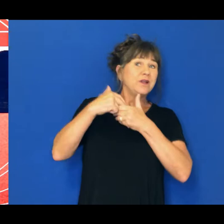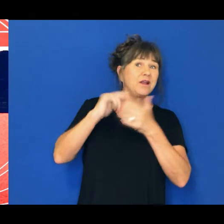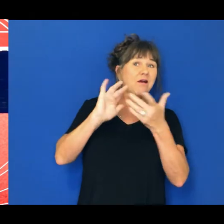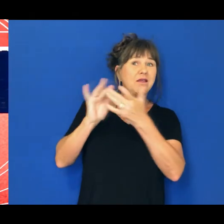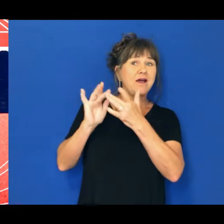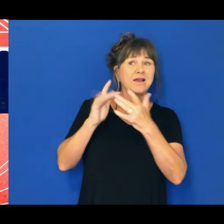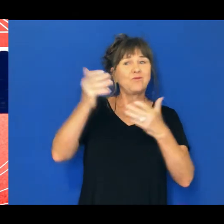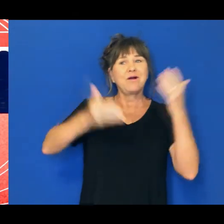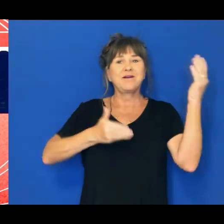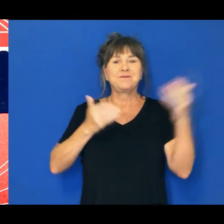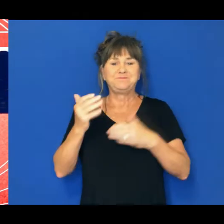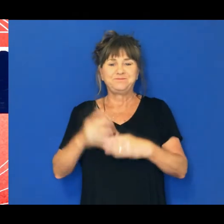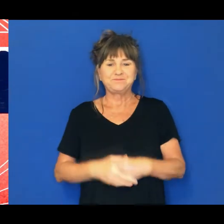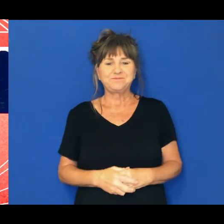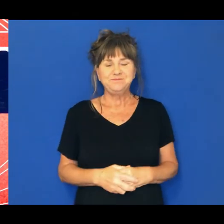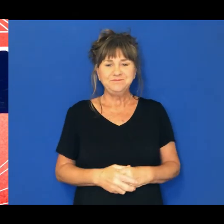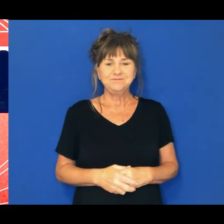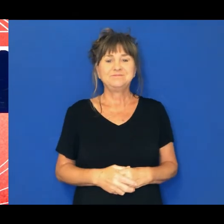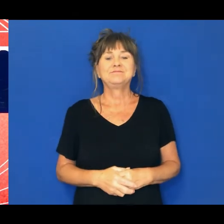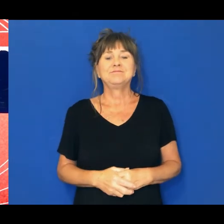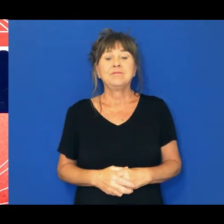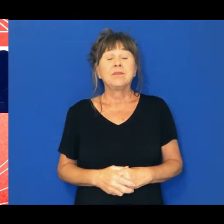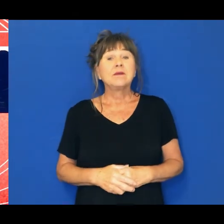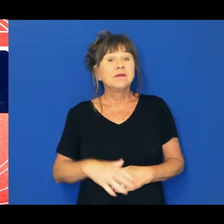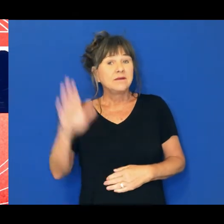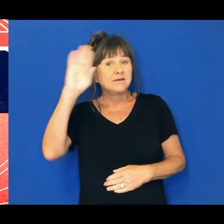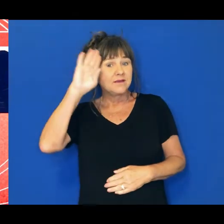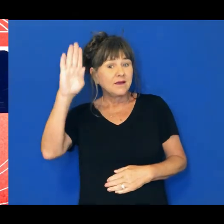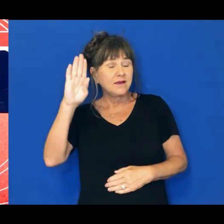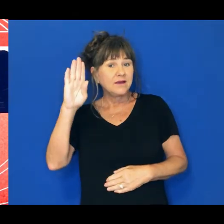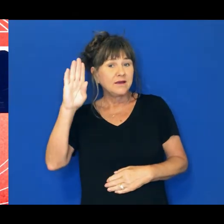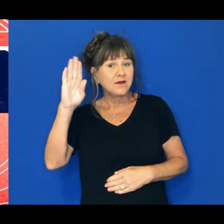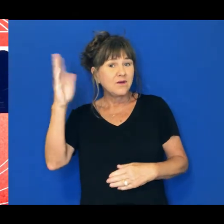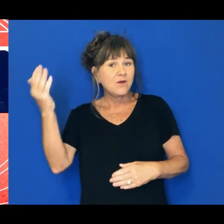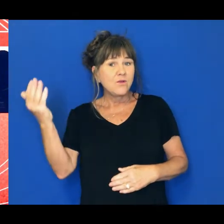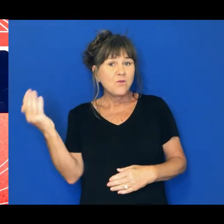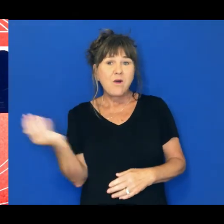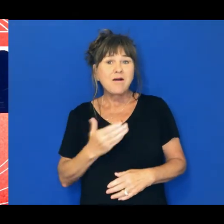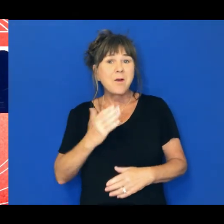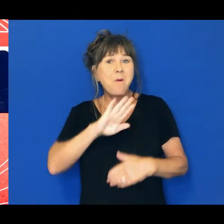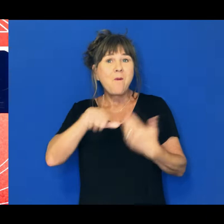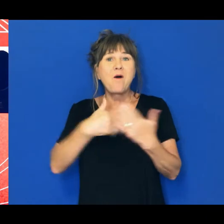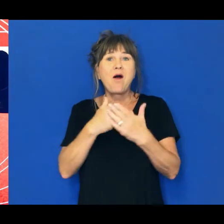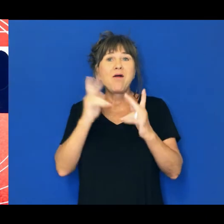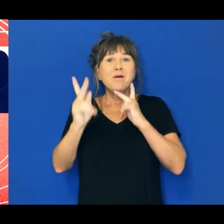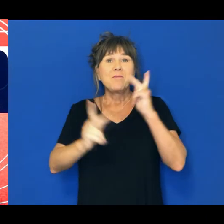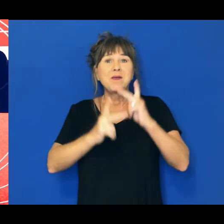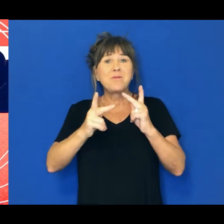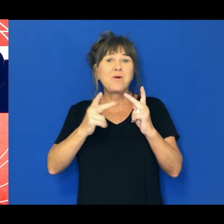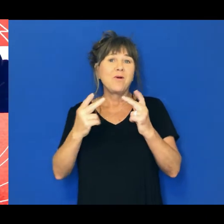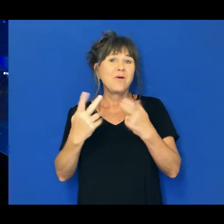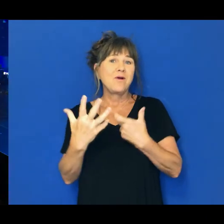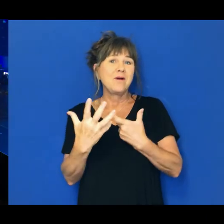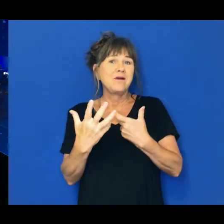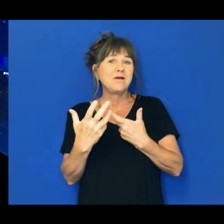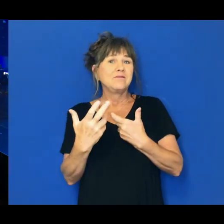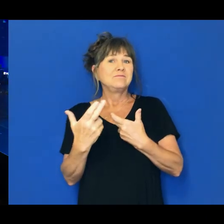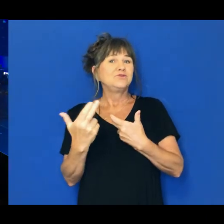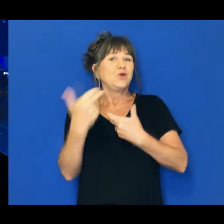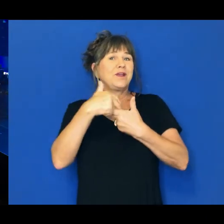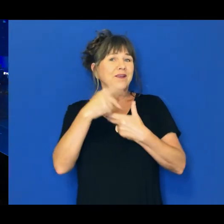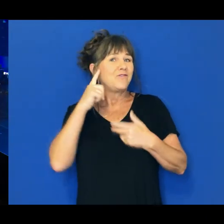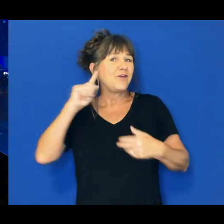and welcome to The Rock, or if you're watching this later, glad that you're doing that. Hey, can we welcome all of our guests, our first-timers and the